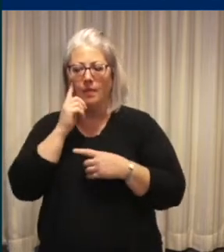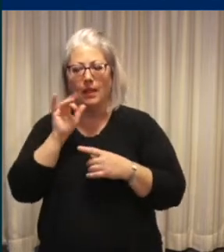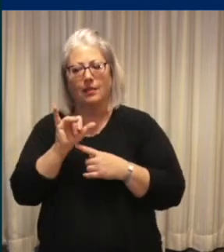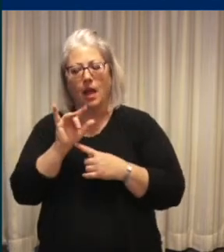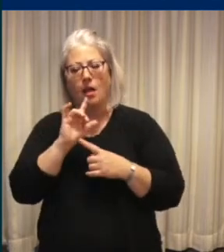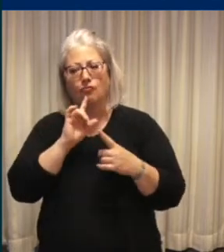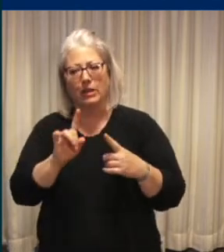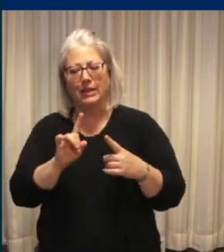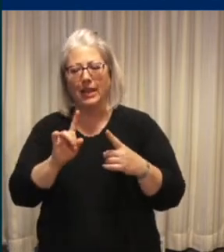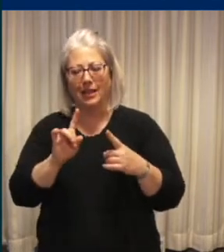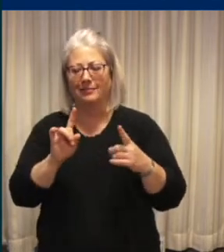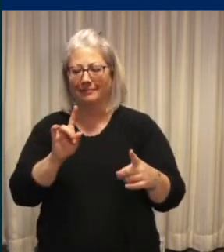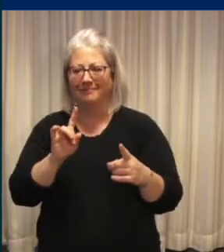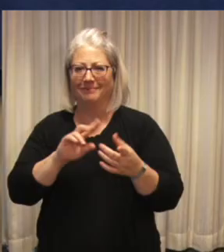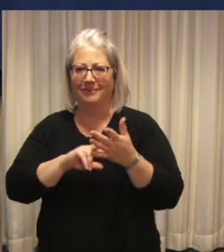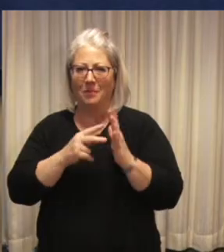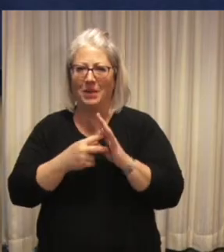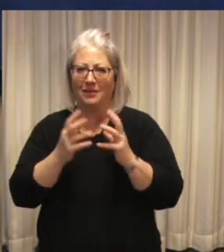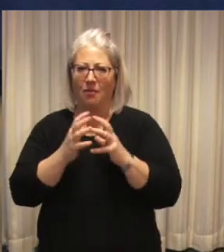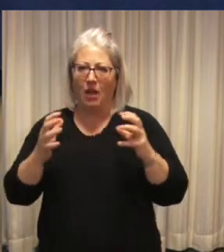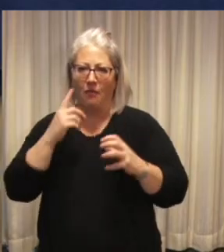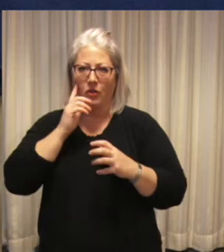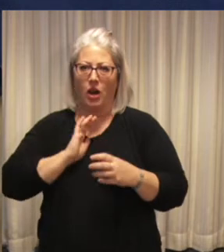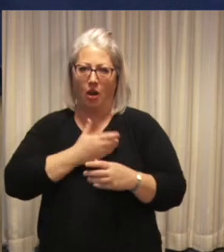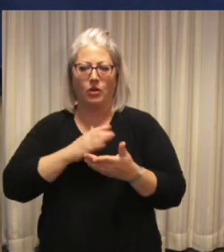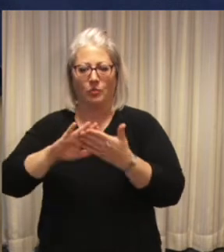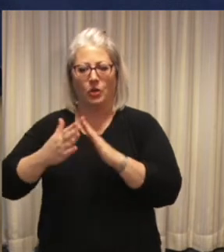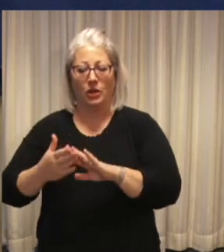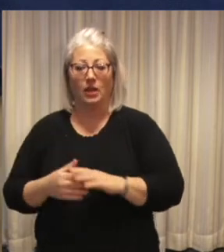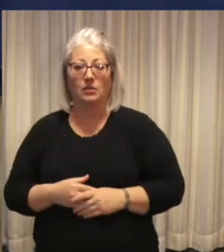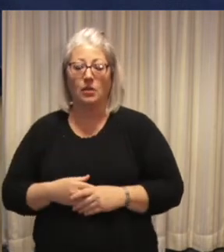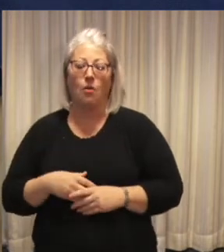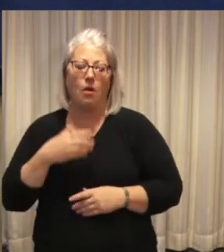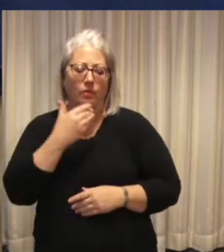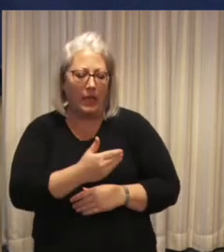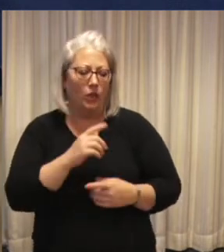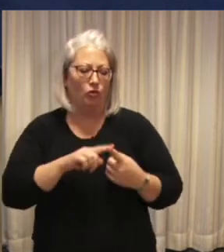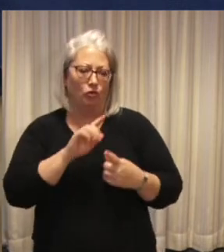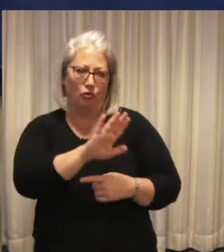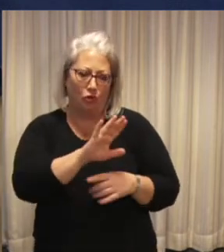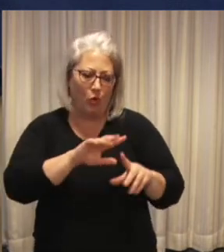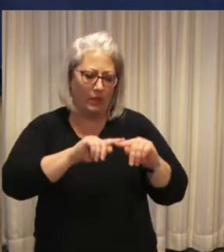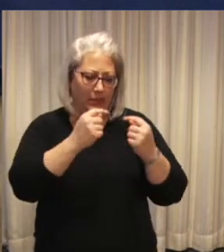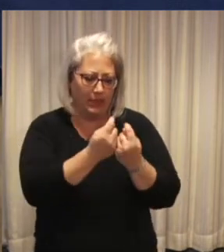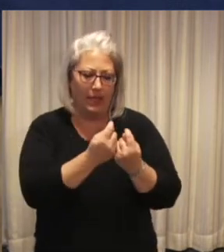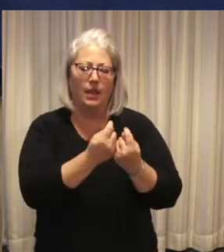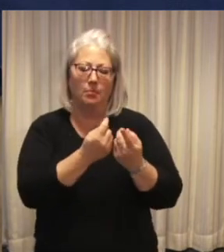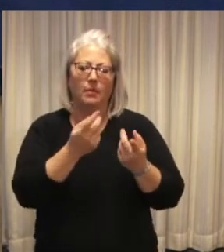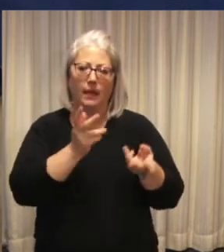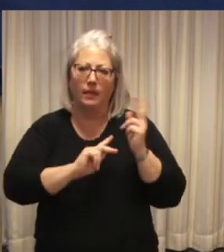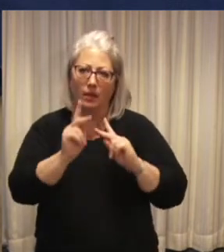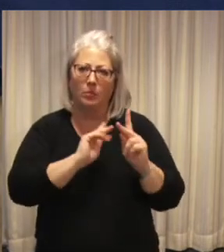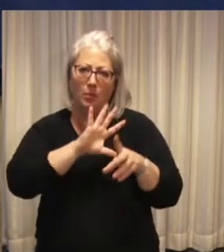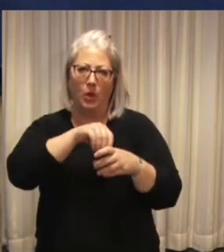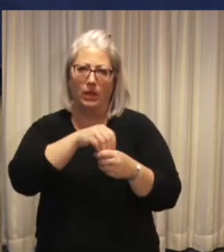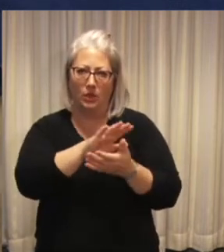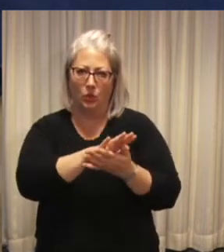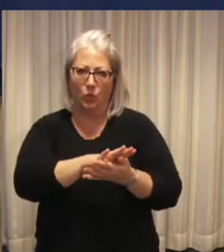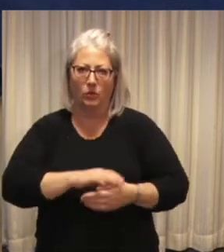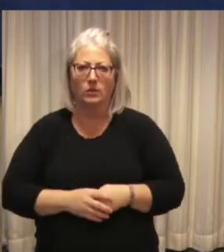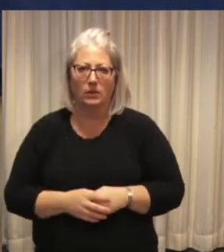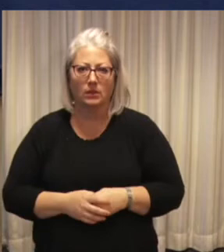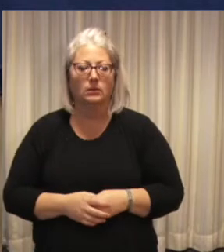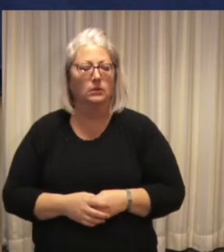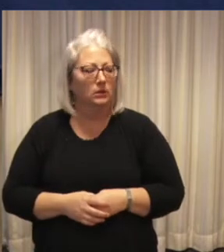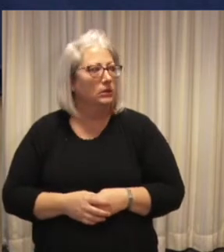to your team and all the folks in all the schools. Maybe we'll go now.